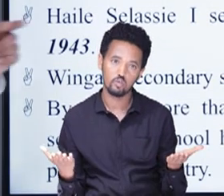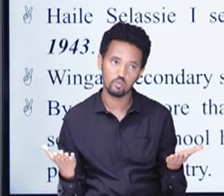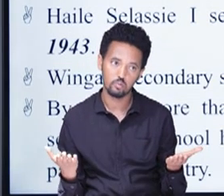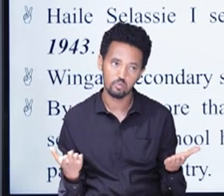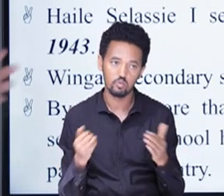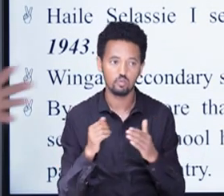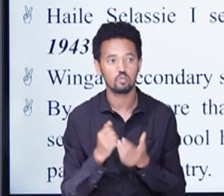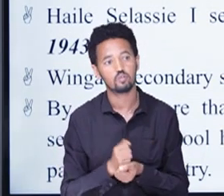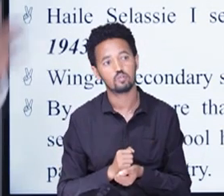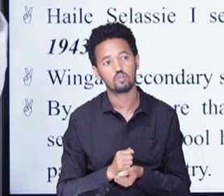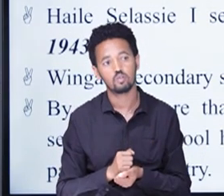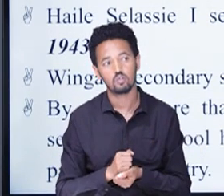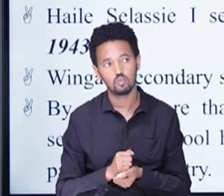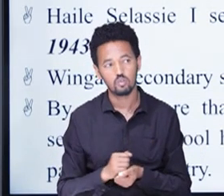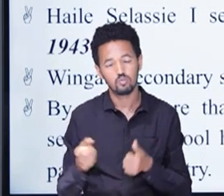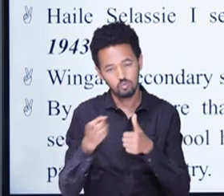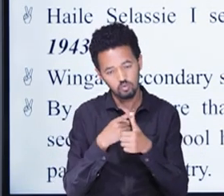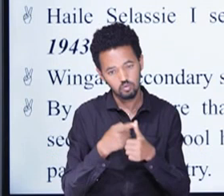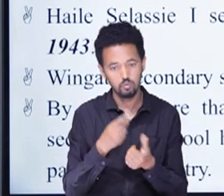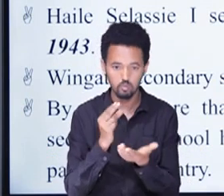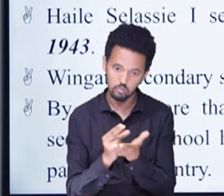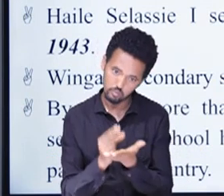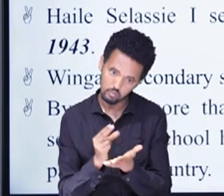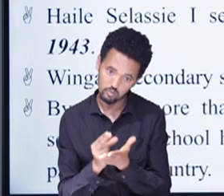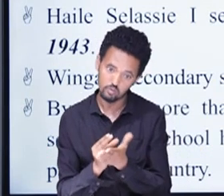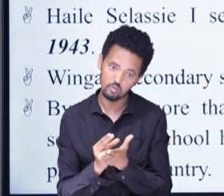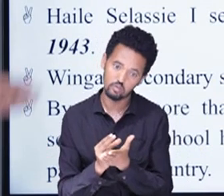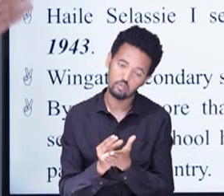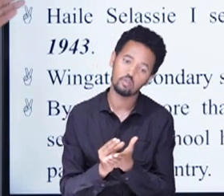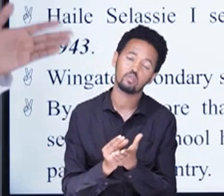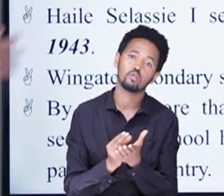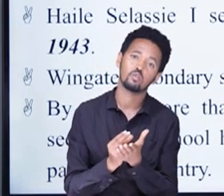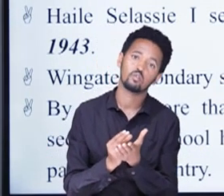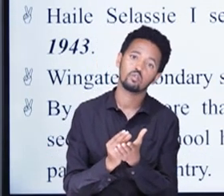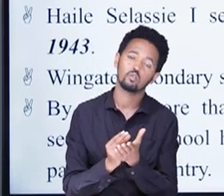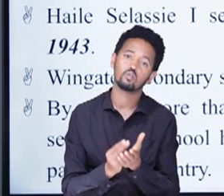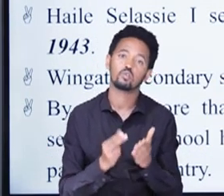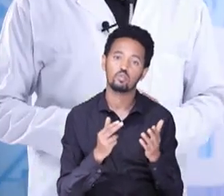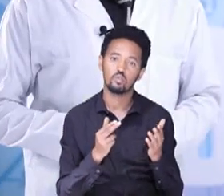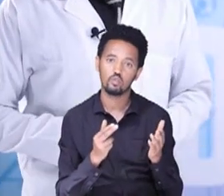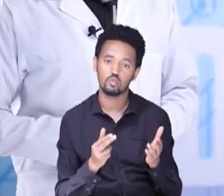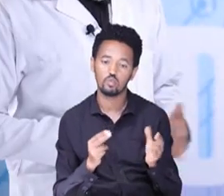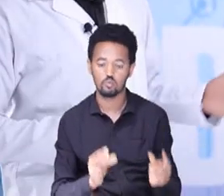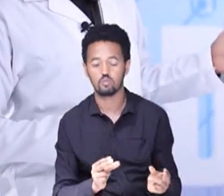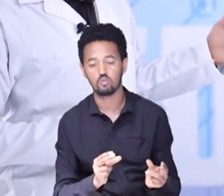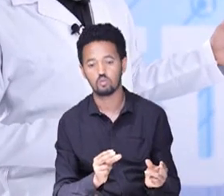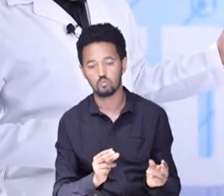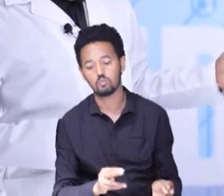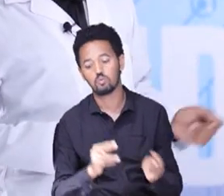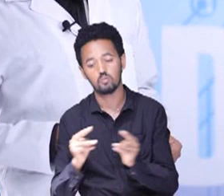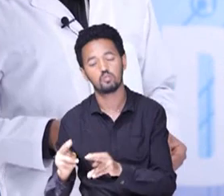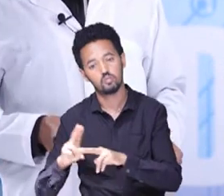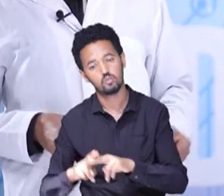In 1943 and 44, the first budget for education was adopted. Haile Selassie First Secondary School was founded